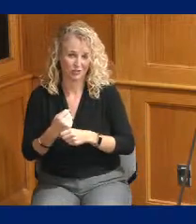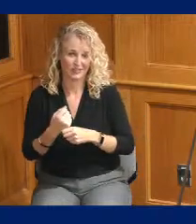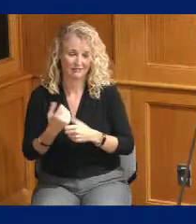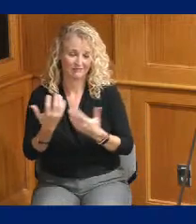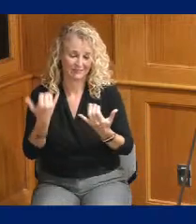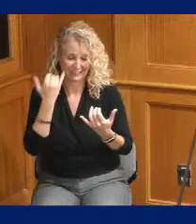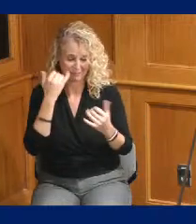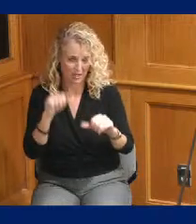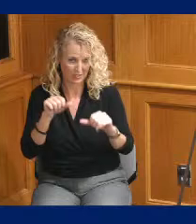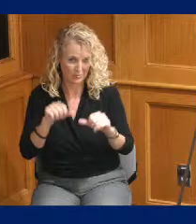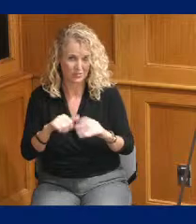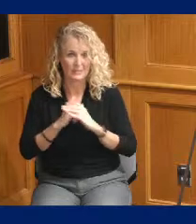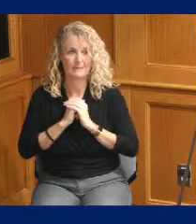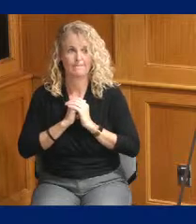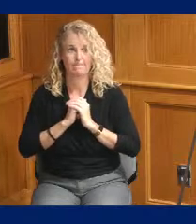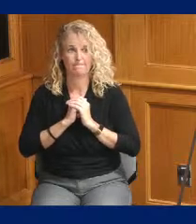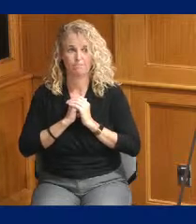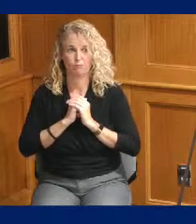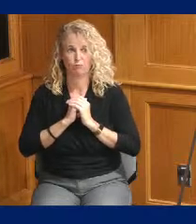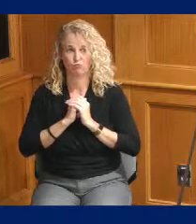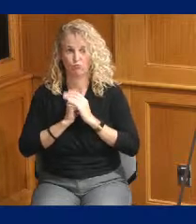much as possible.